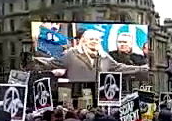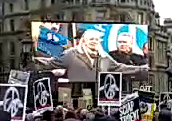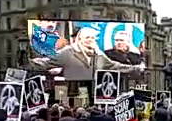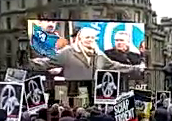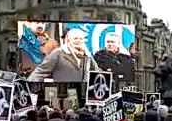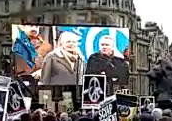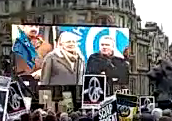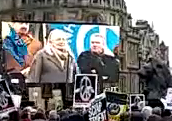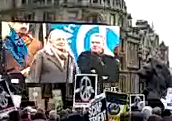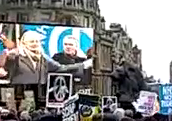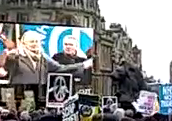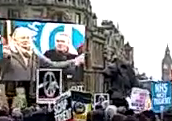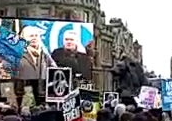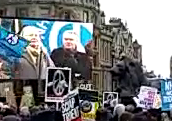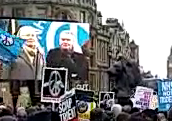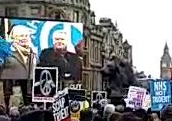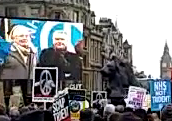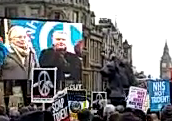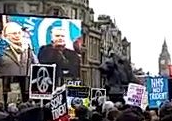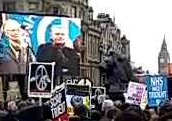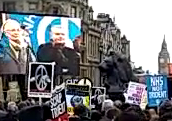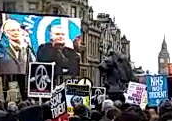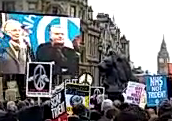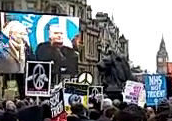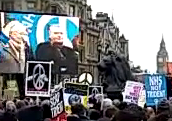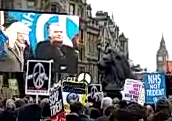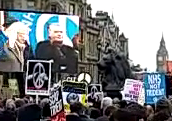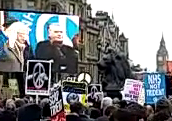and everybody else, all of you. Thanks.